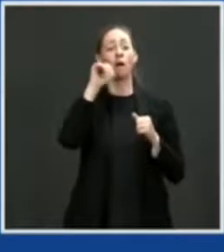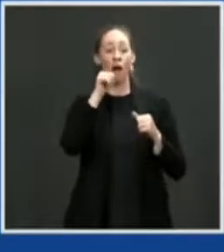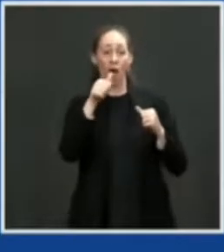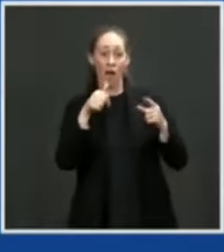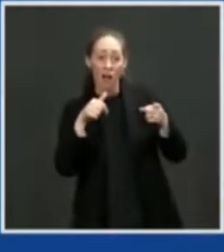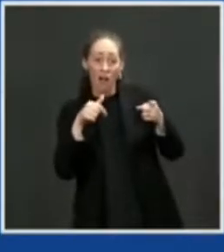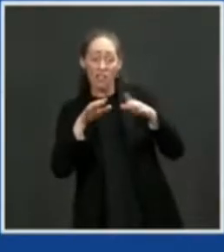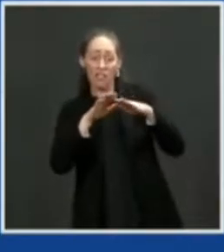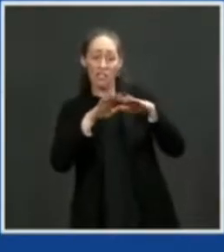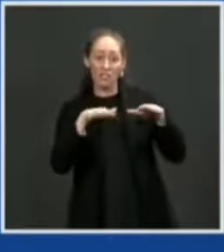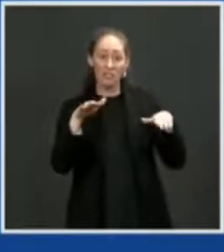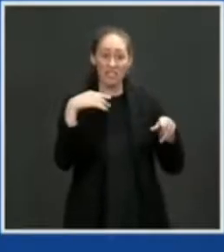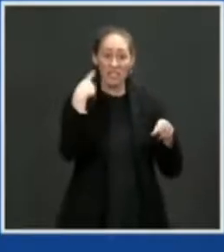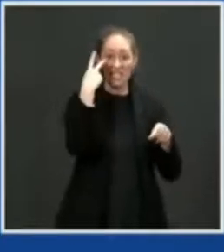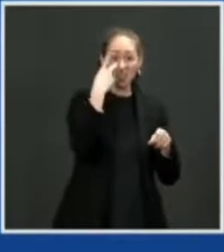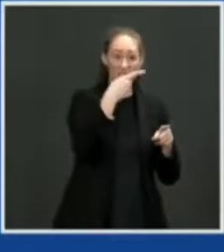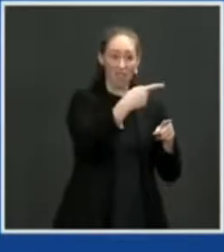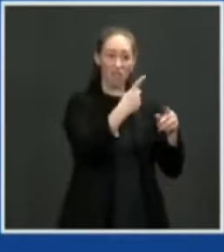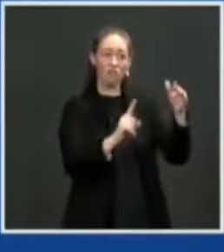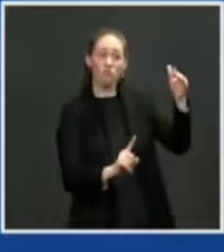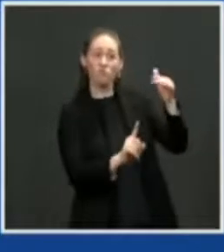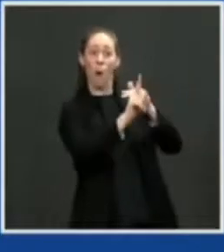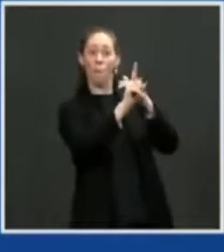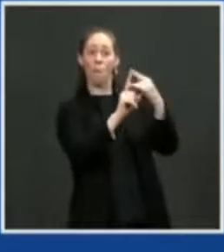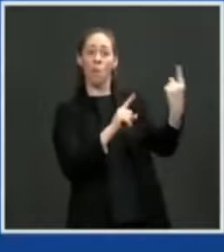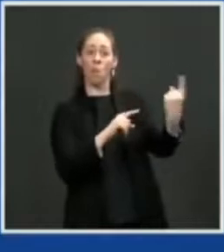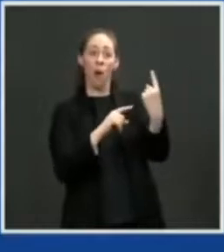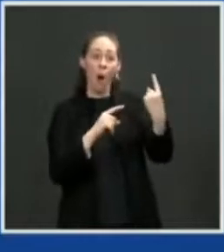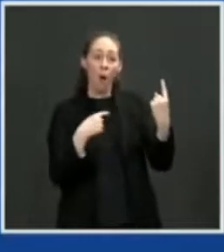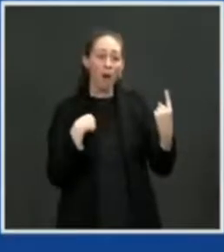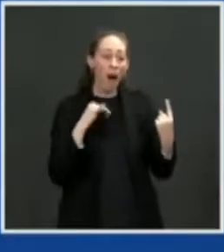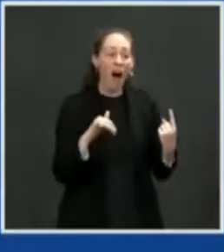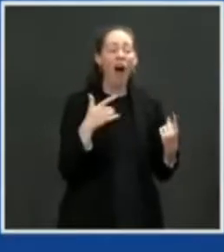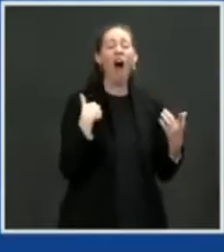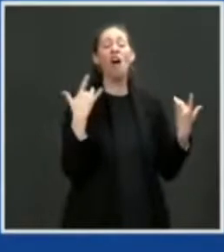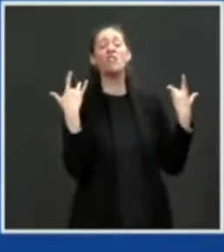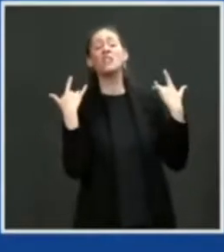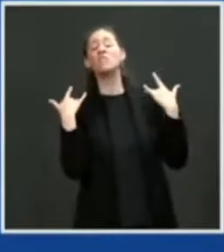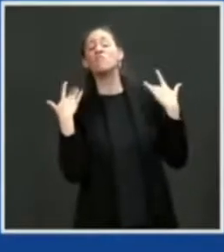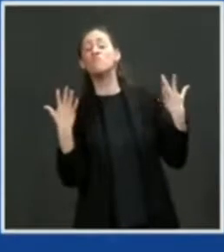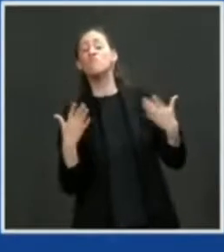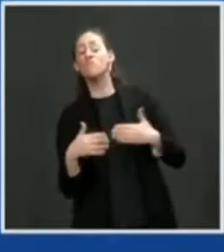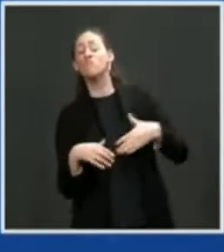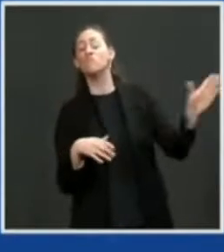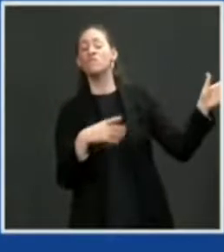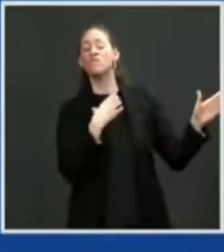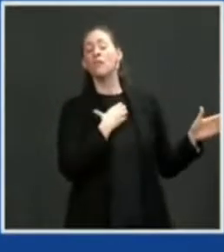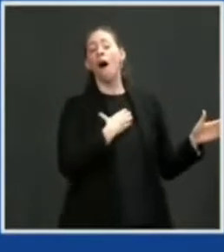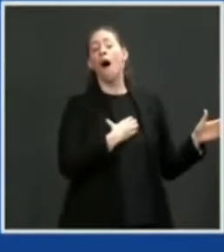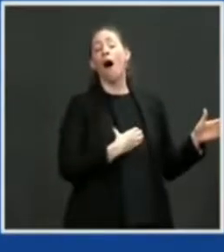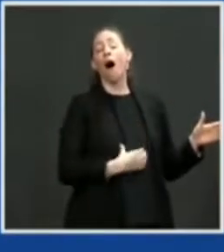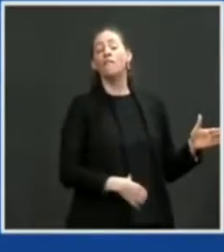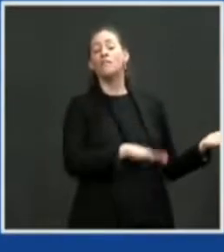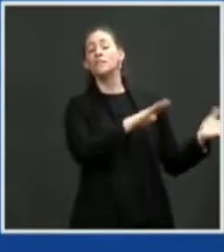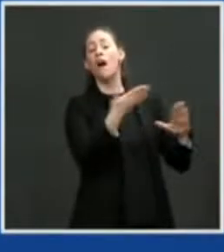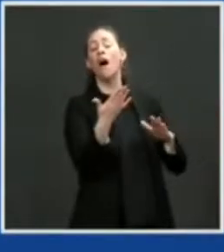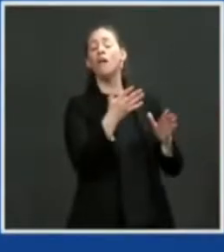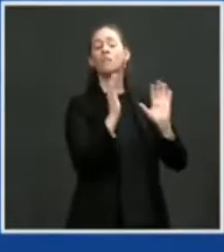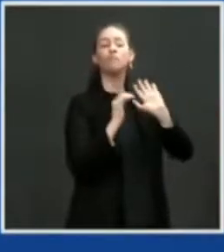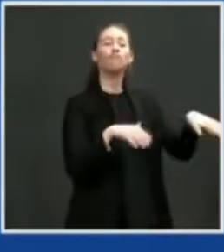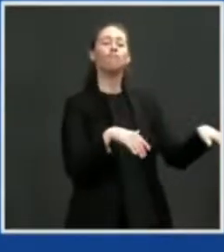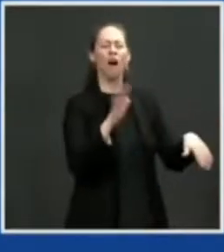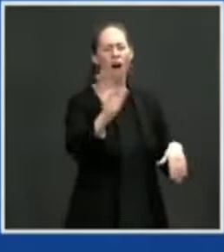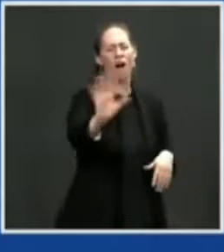them starve to death and stay on the other side. You want children to starve to death. I'm No Joe previous Biden. administration I don't has done do it, that. Except